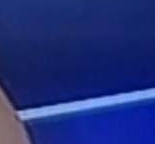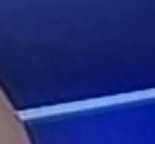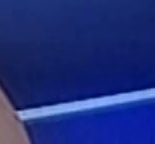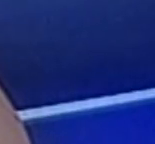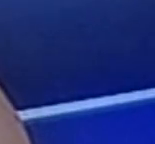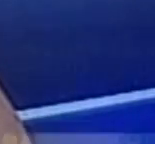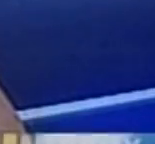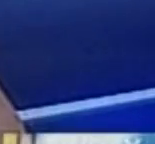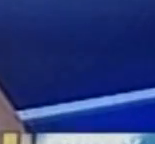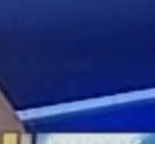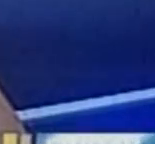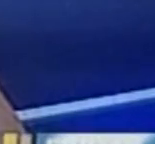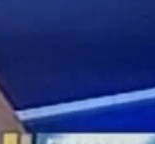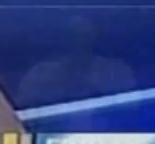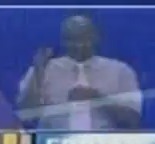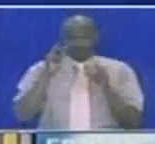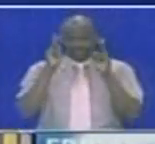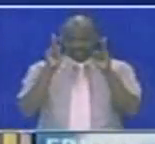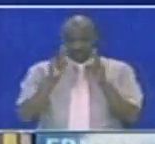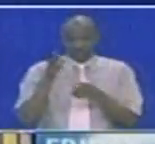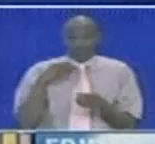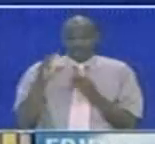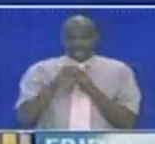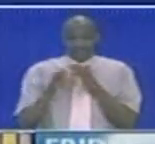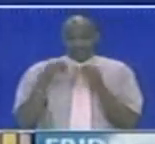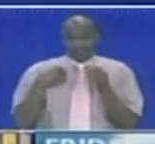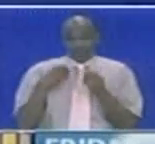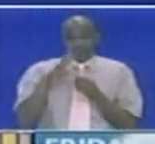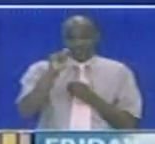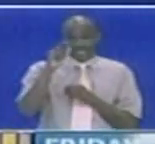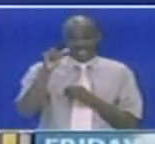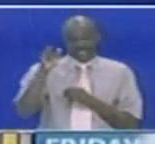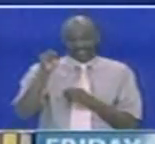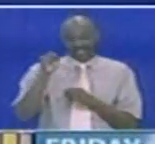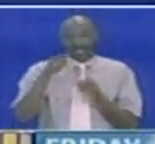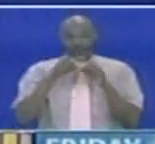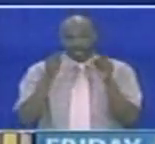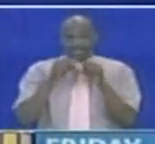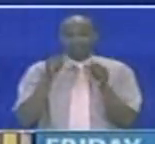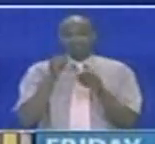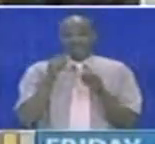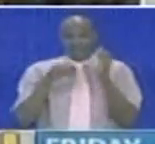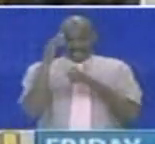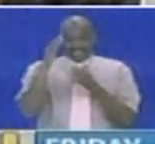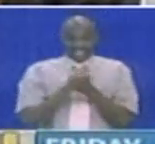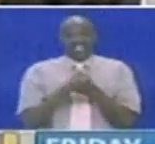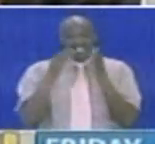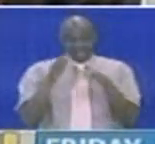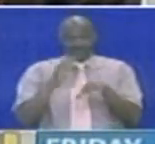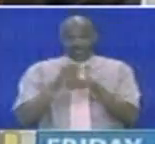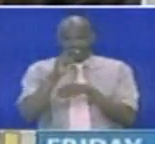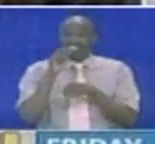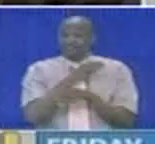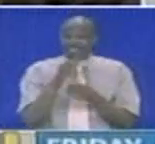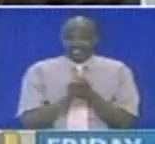Well, it's that time that we cross over live to Kisumu County for Willis the Word Master. Willis, great to see you this evening. How are you